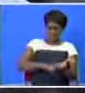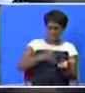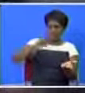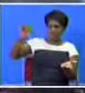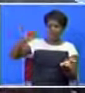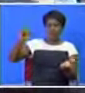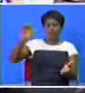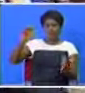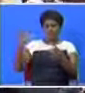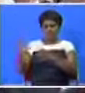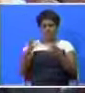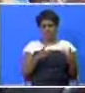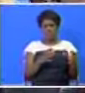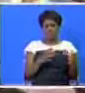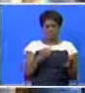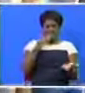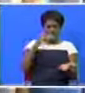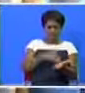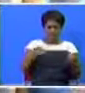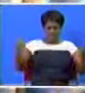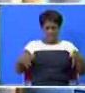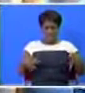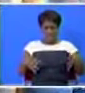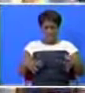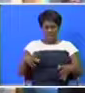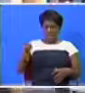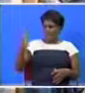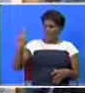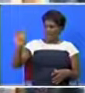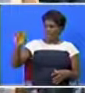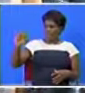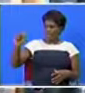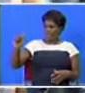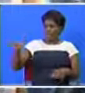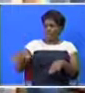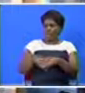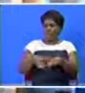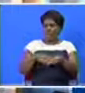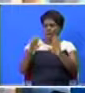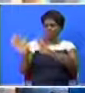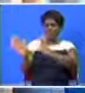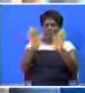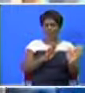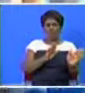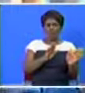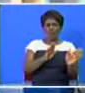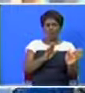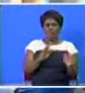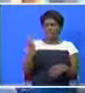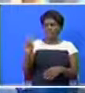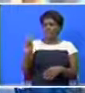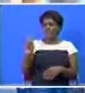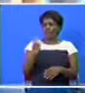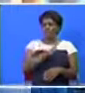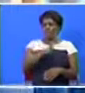parties Mama Lucy Ndungu anaandika wazi, asema Wavinya is a member of Wiper. Ile tribunal ambayo ilikuwa